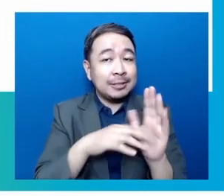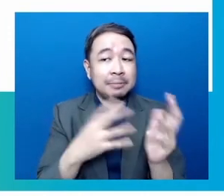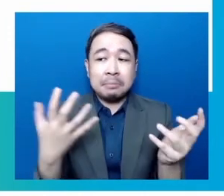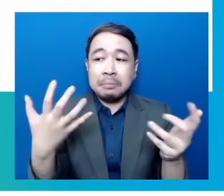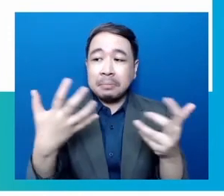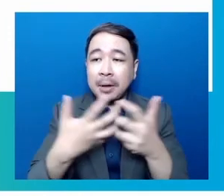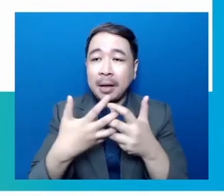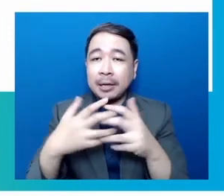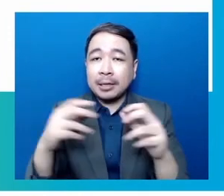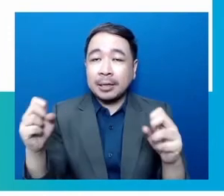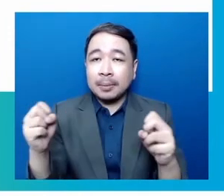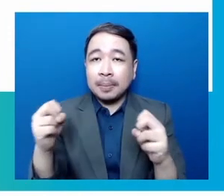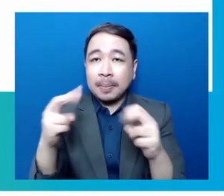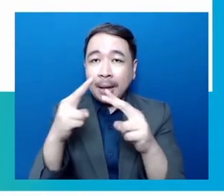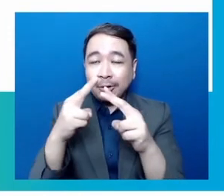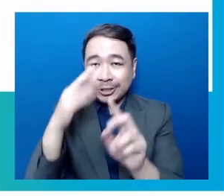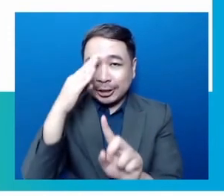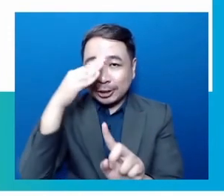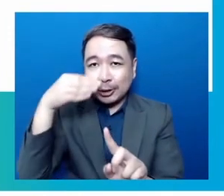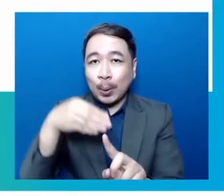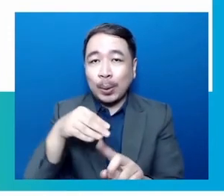action steps can we take?